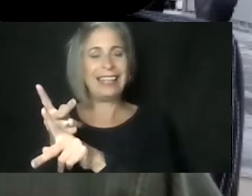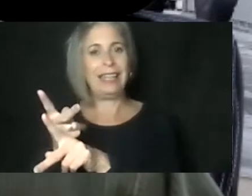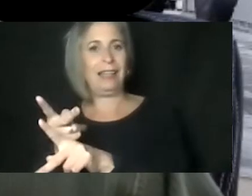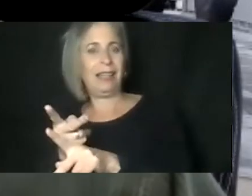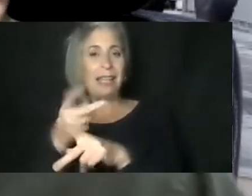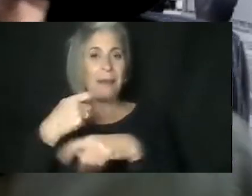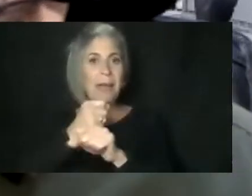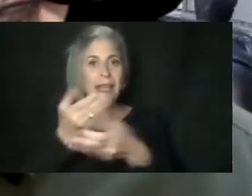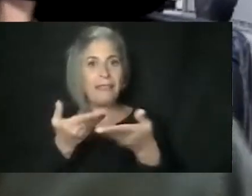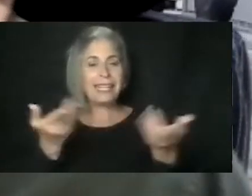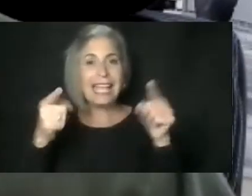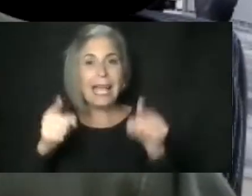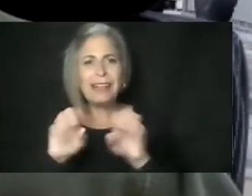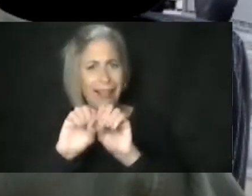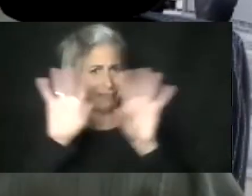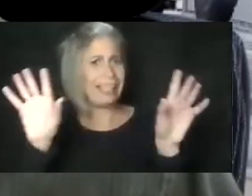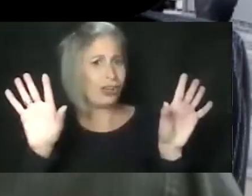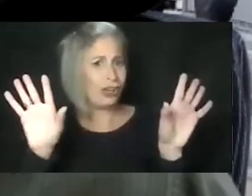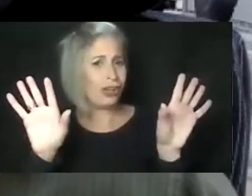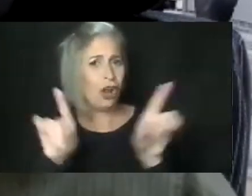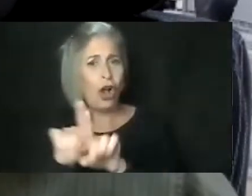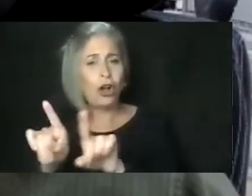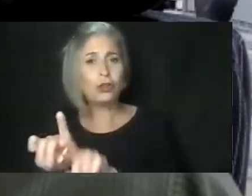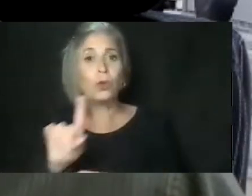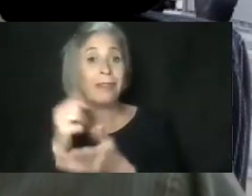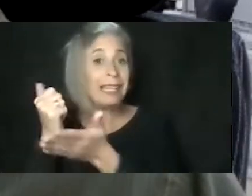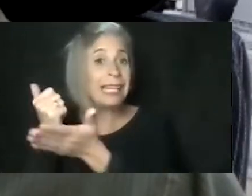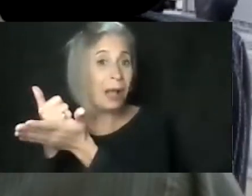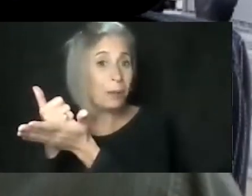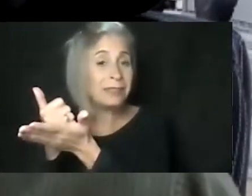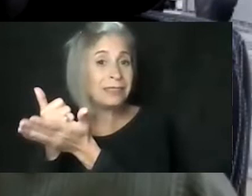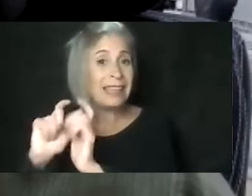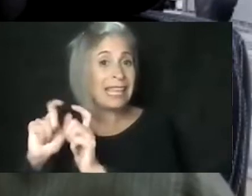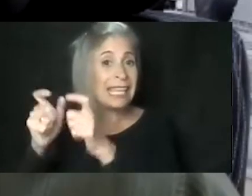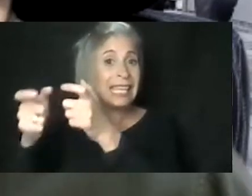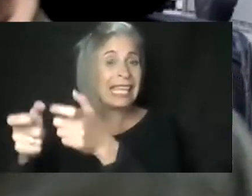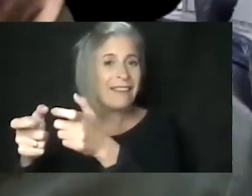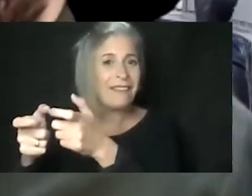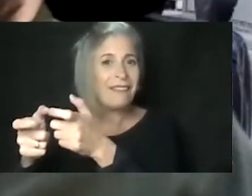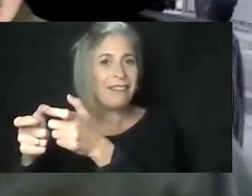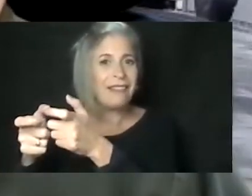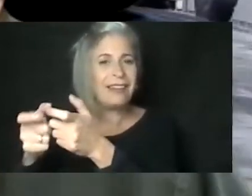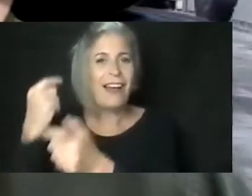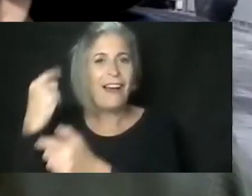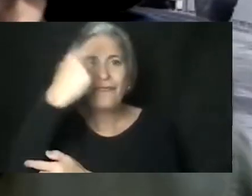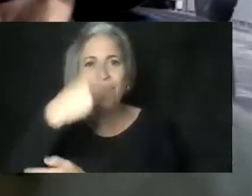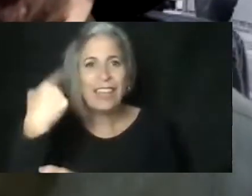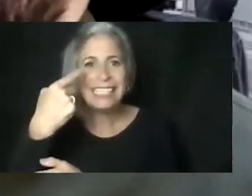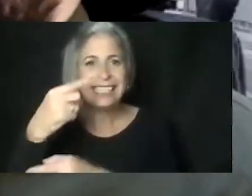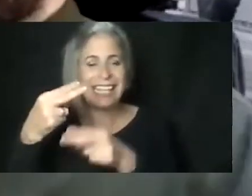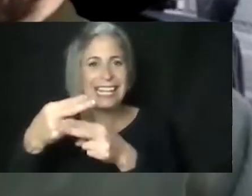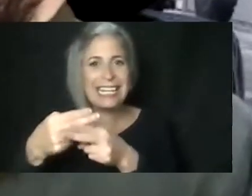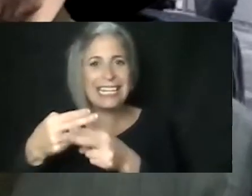the things that need to happen very clear, but it also really helps give a face and a name